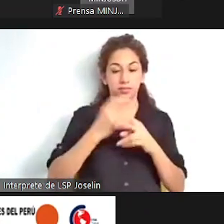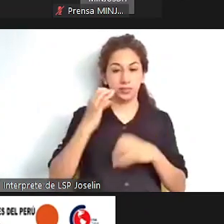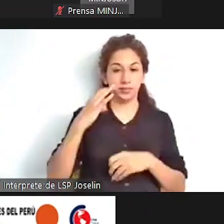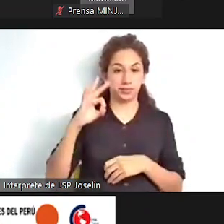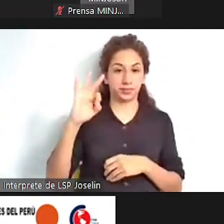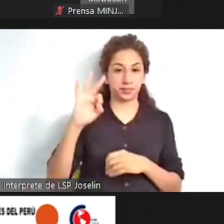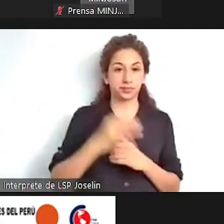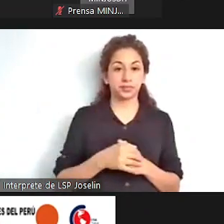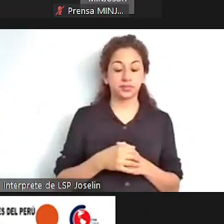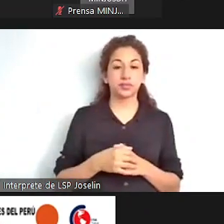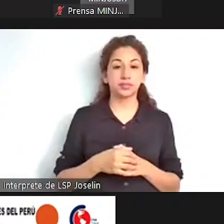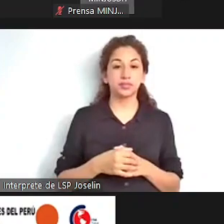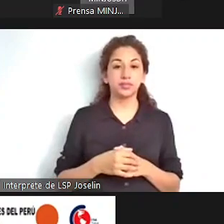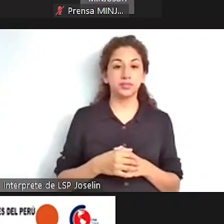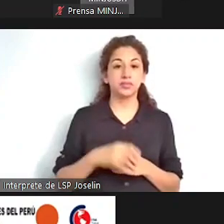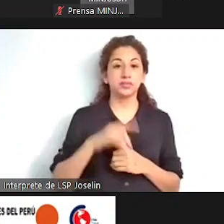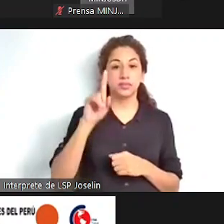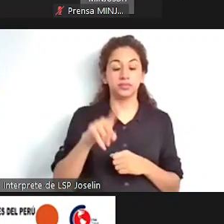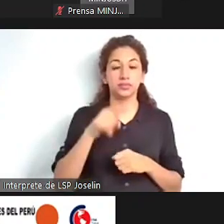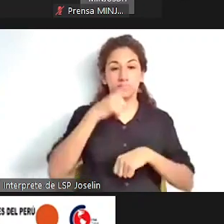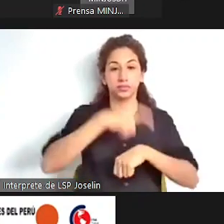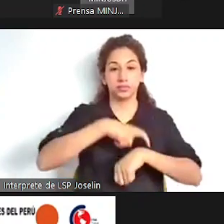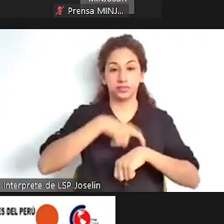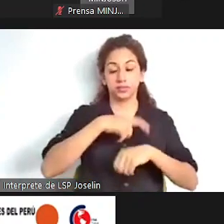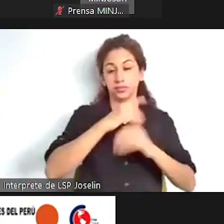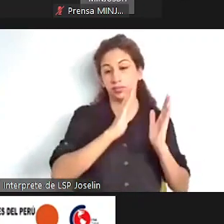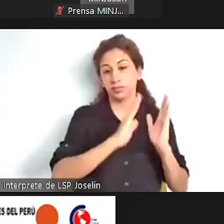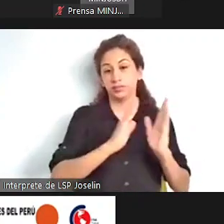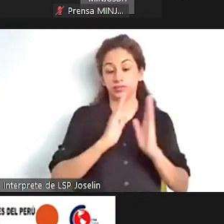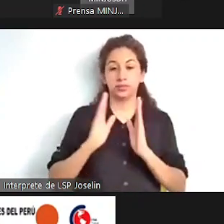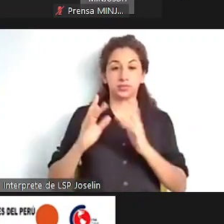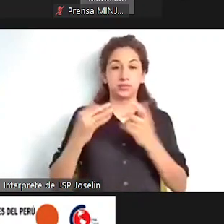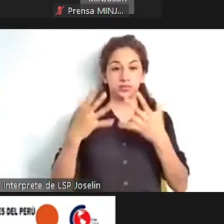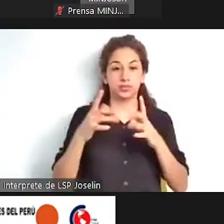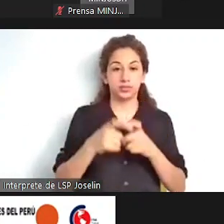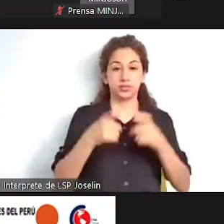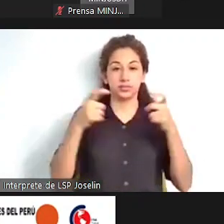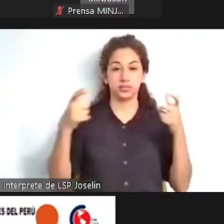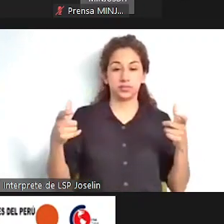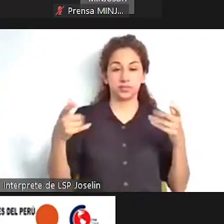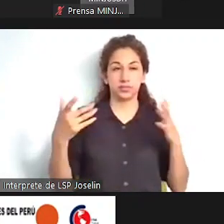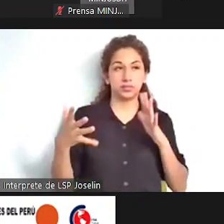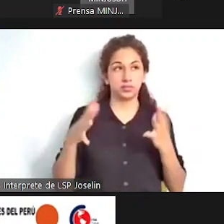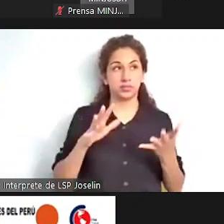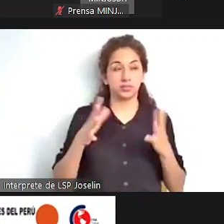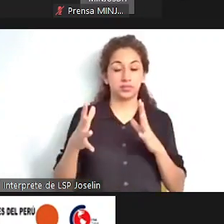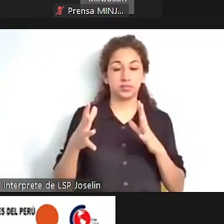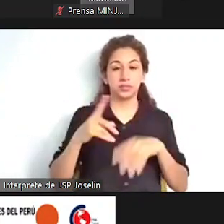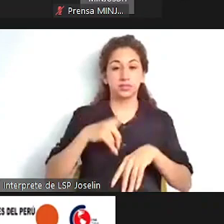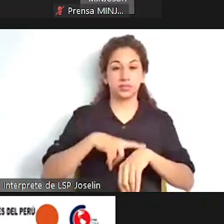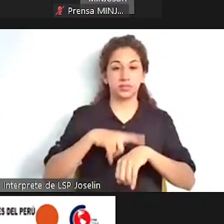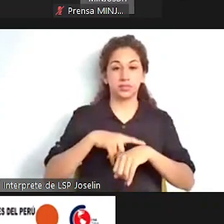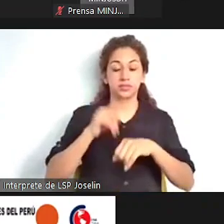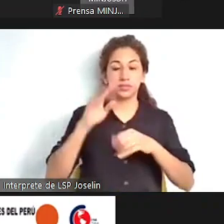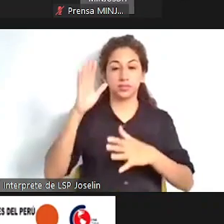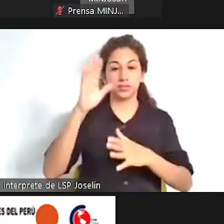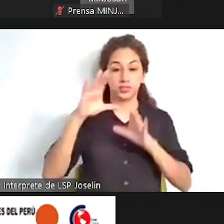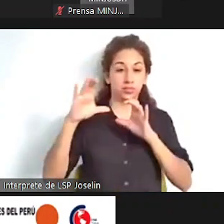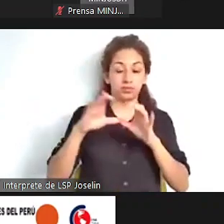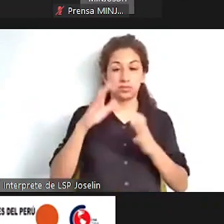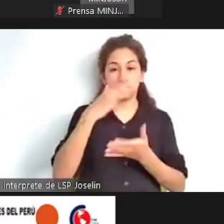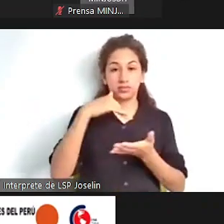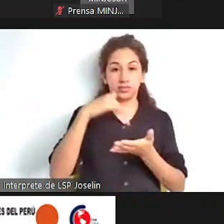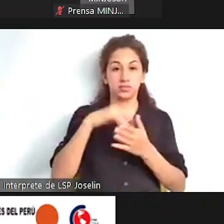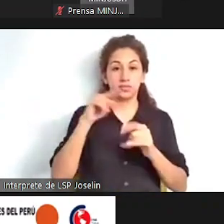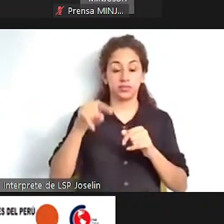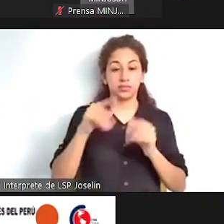the national implementation of this policies the deadlines of this process were extended more than was